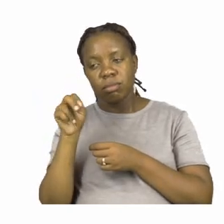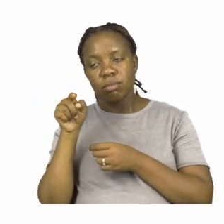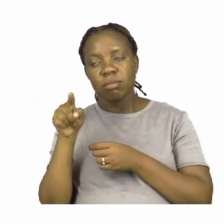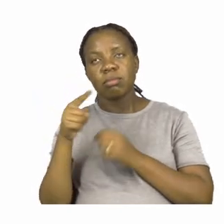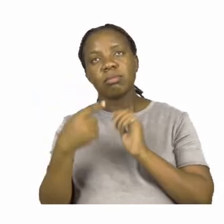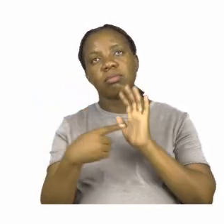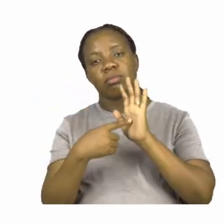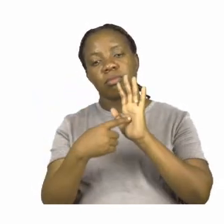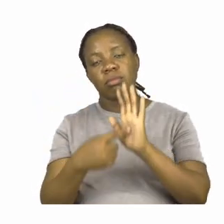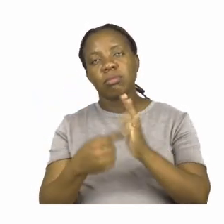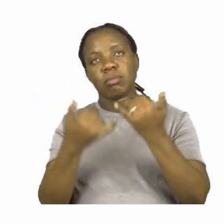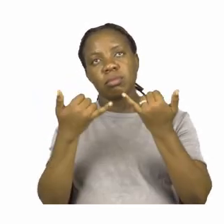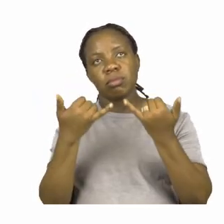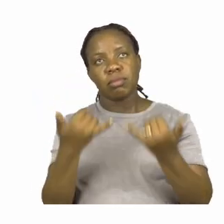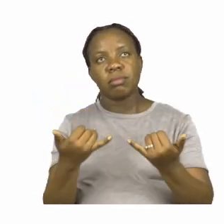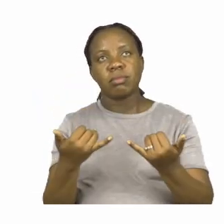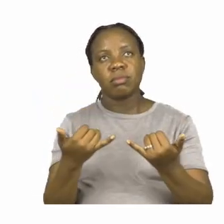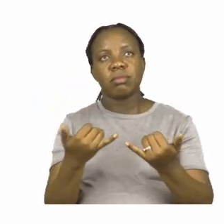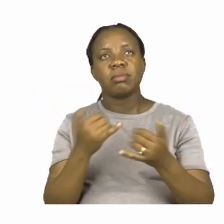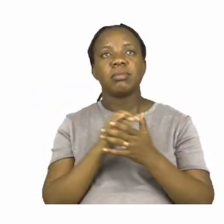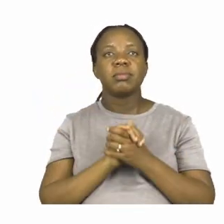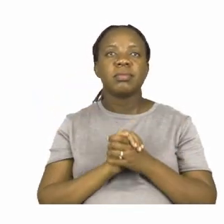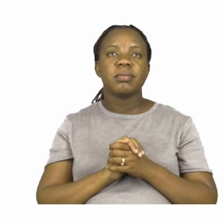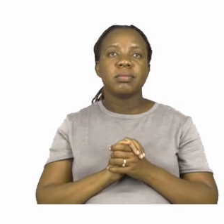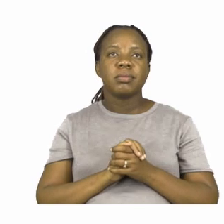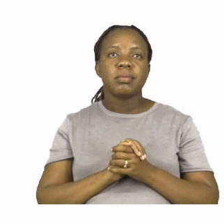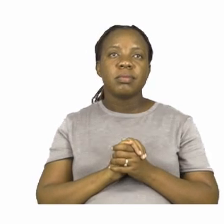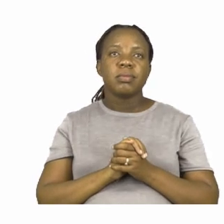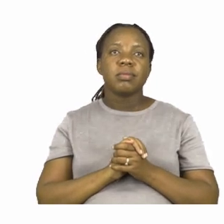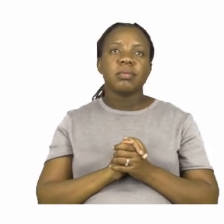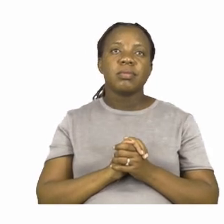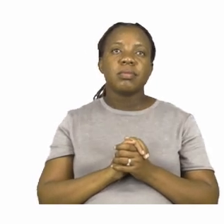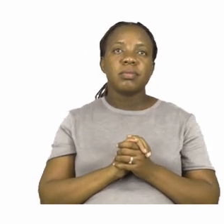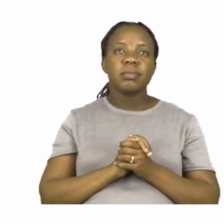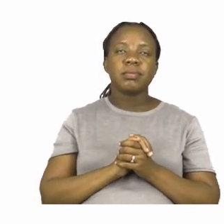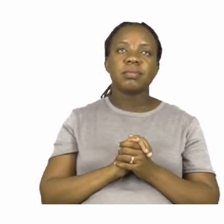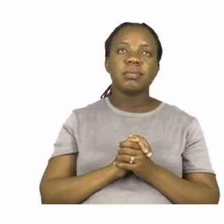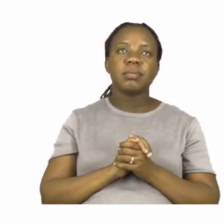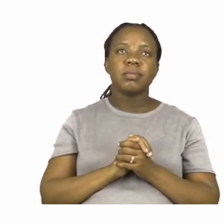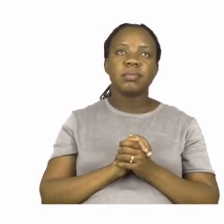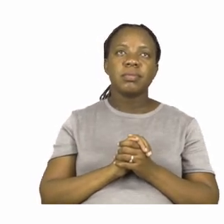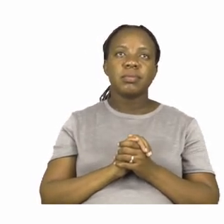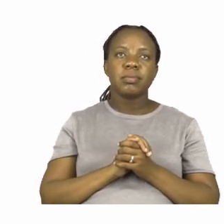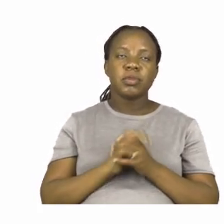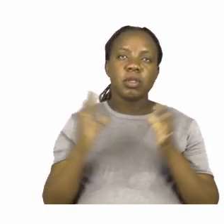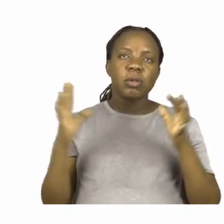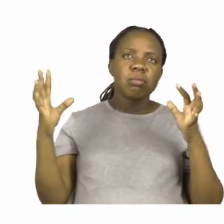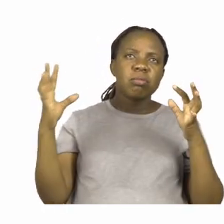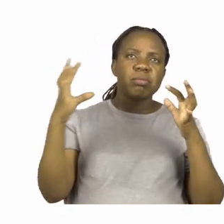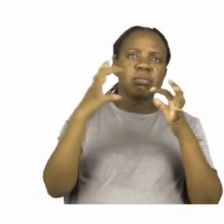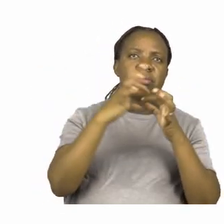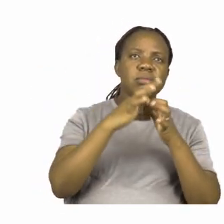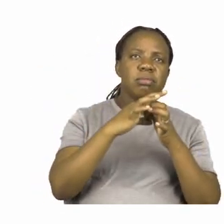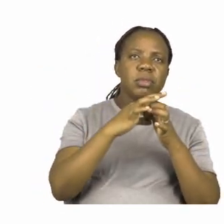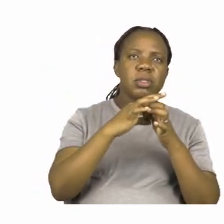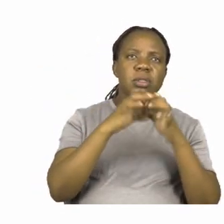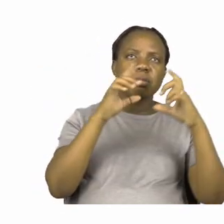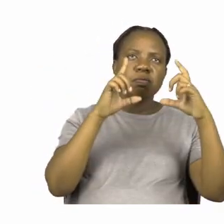the train. Now you have to match that sentence with the pictures